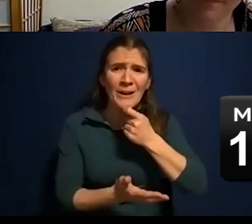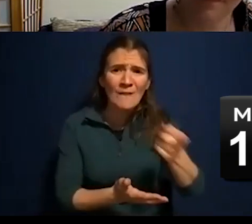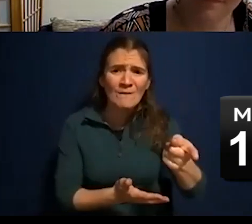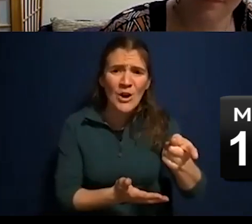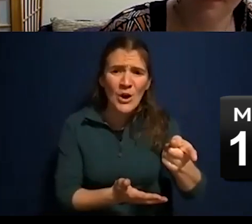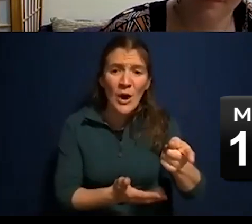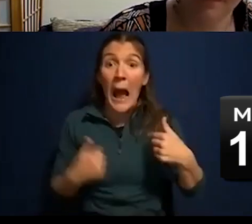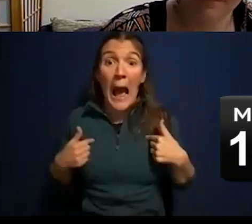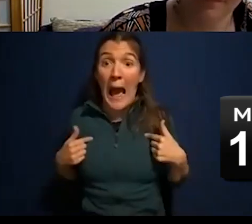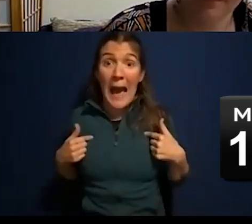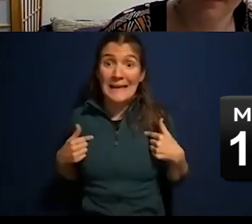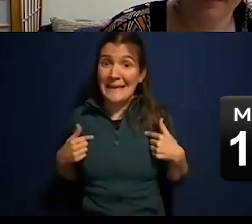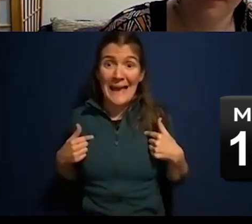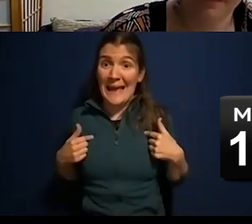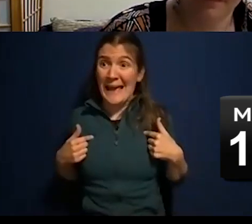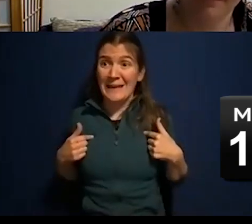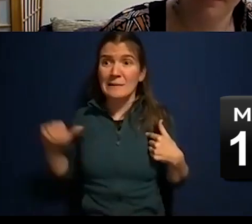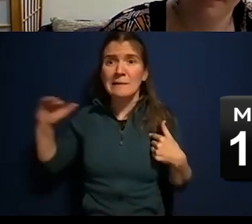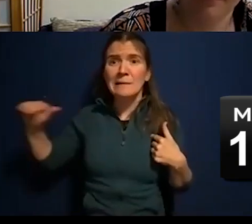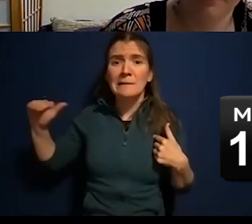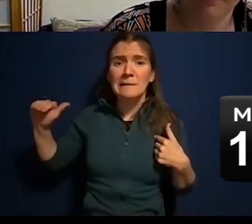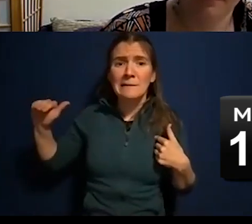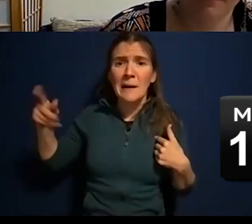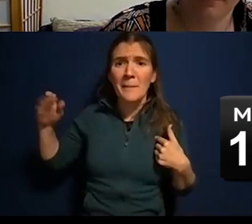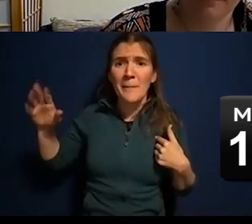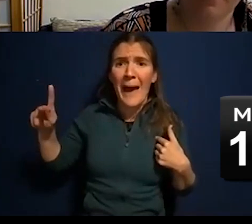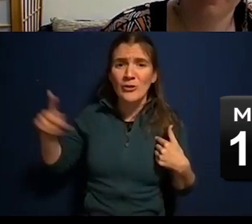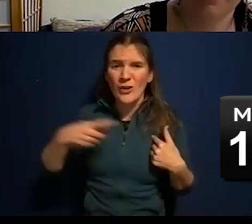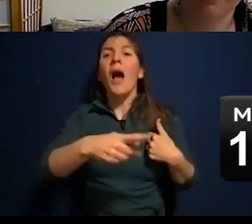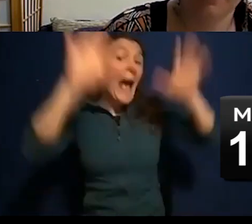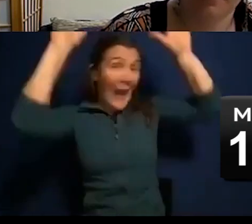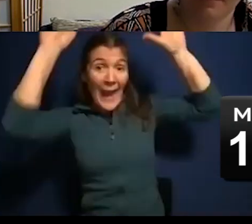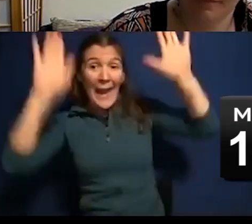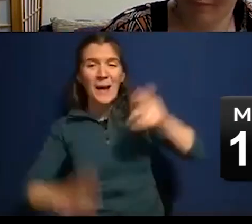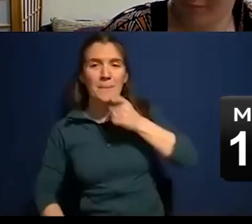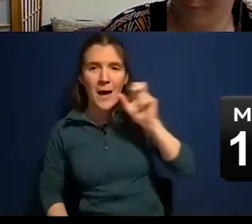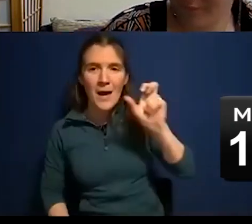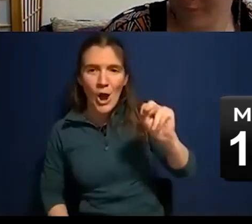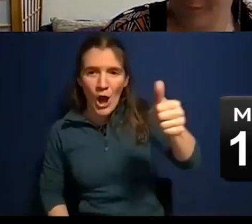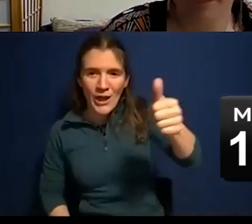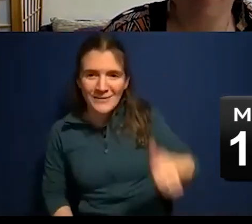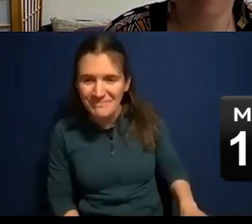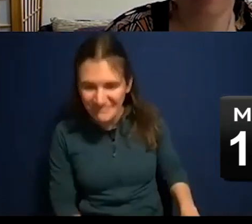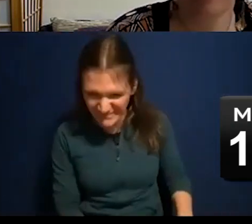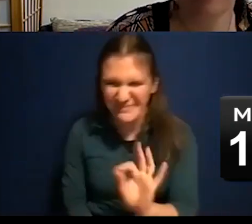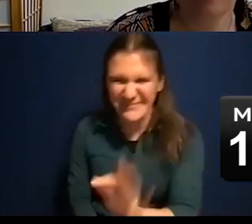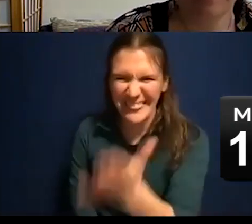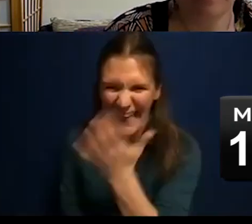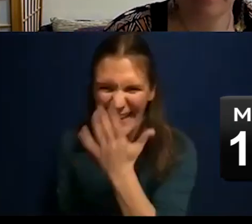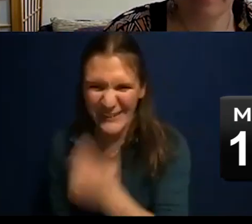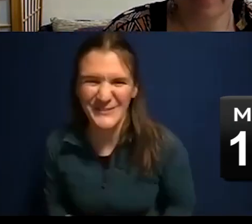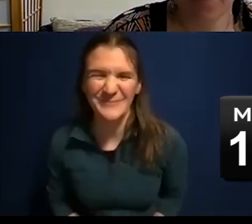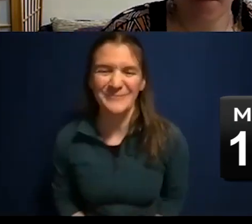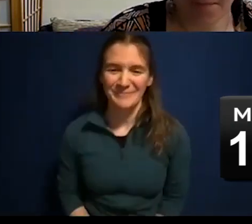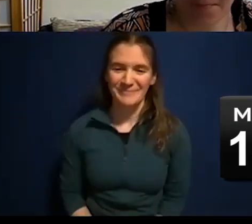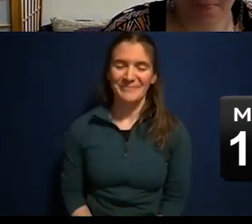Sorry. I can't. Oh, I thought you were just waving to us, Ian. Hey, there we go. Thank you.